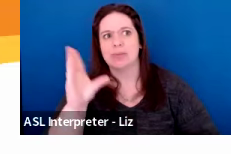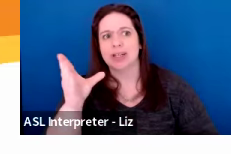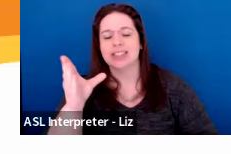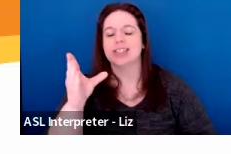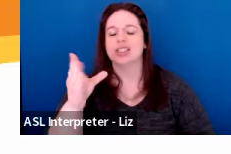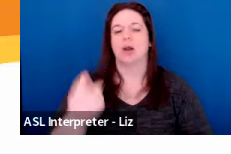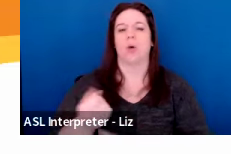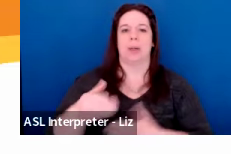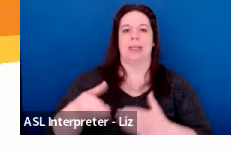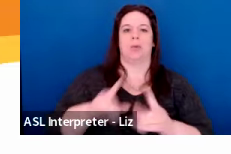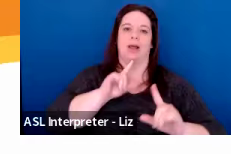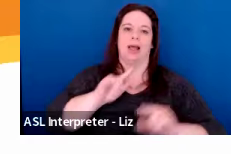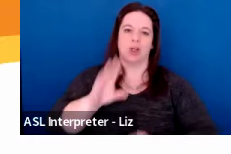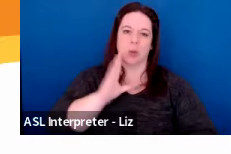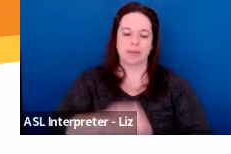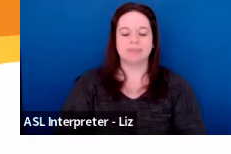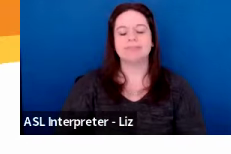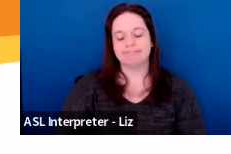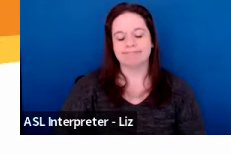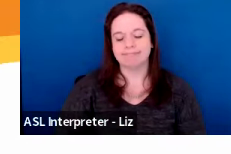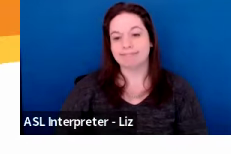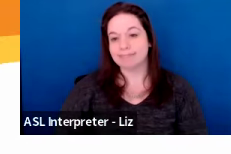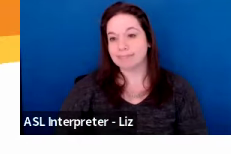presentation, as we go along.